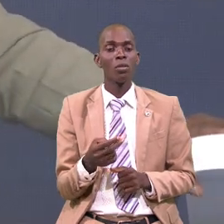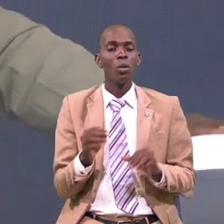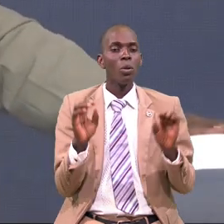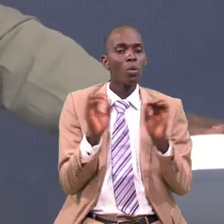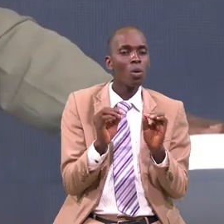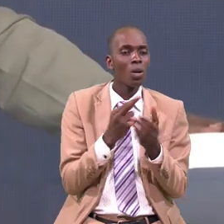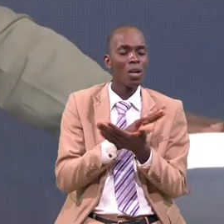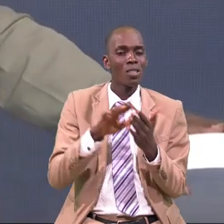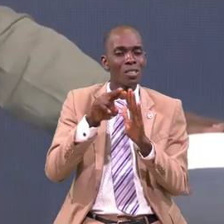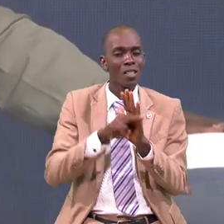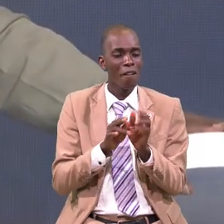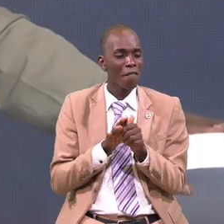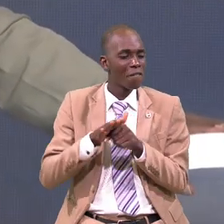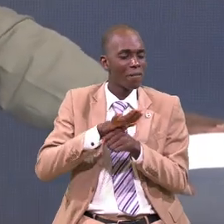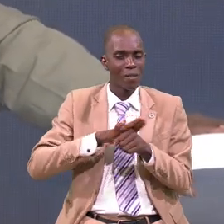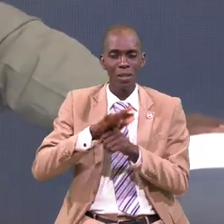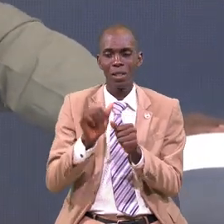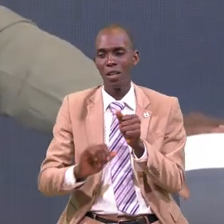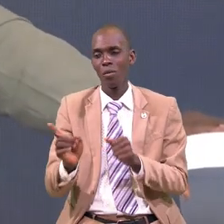Unrighteousness filled everywhere.